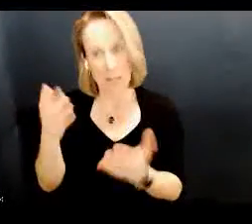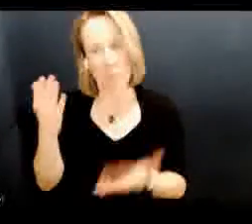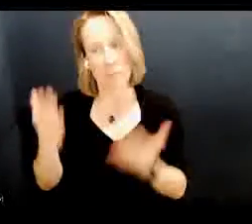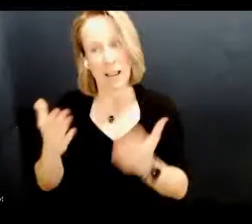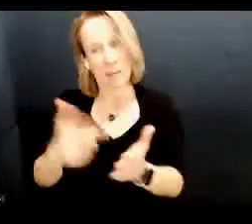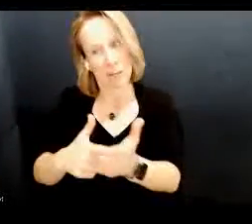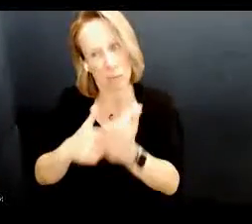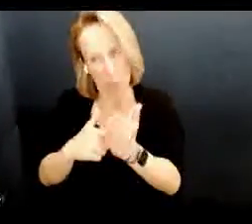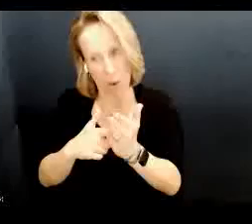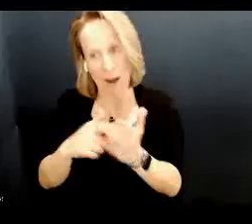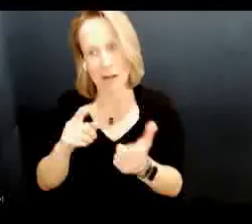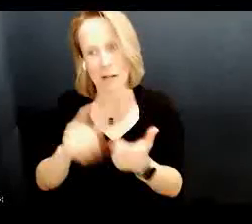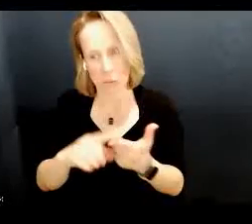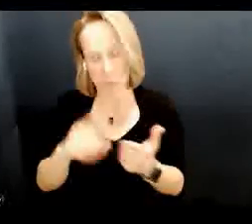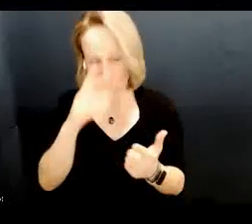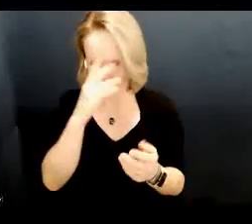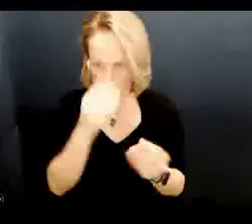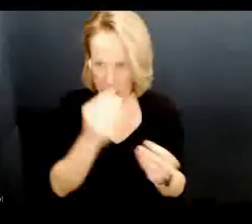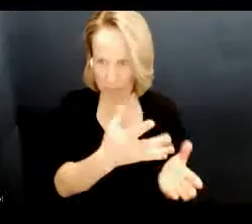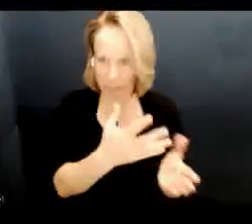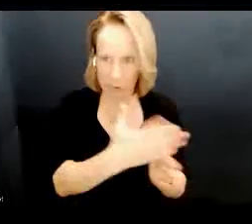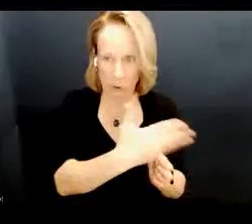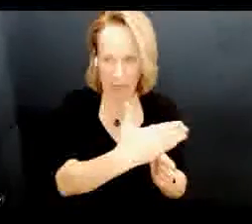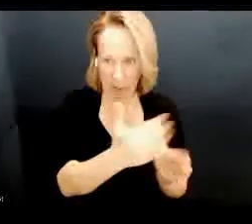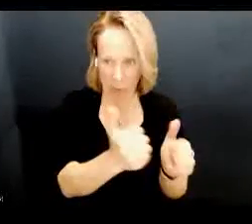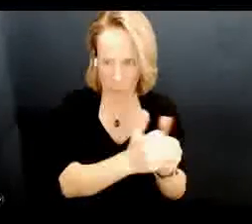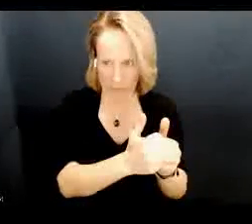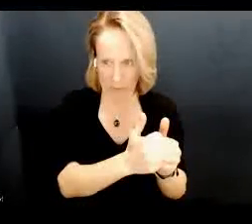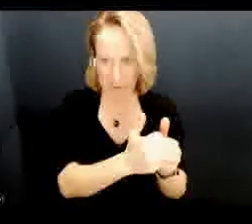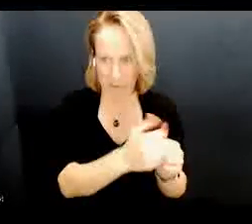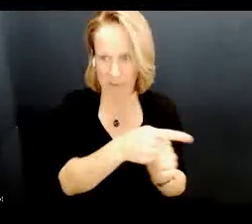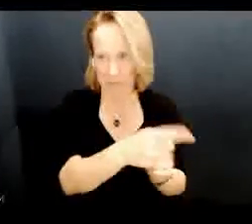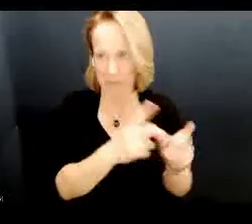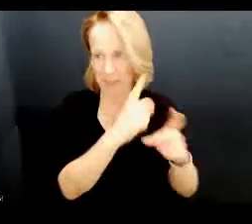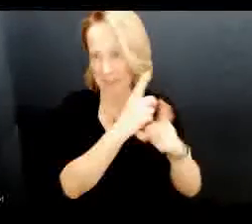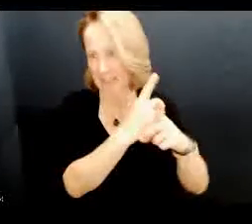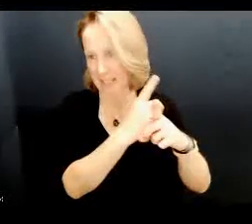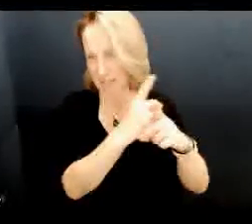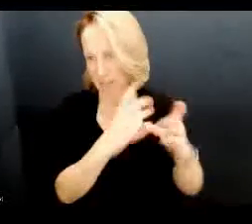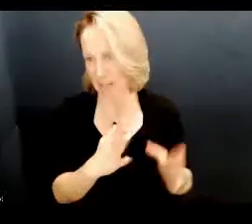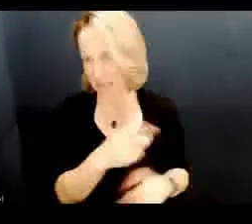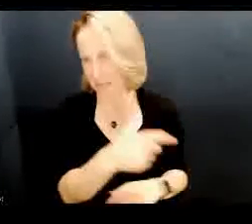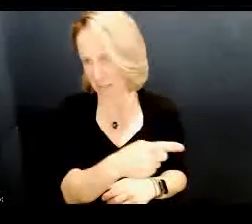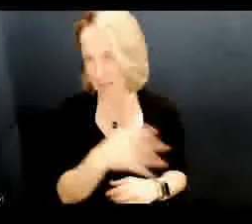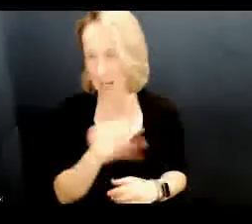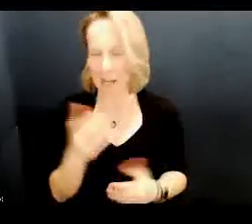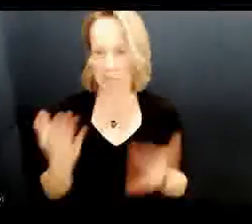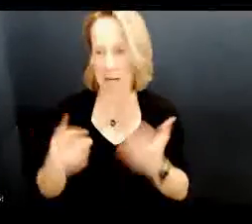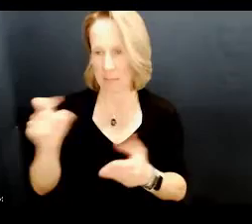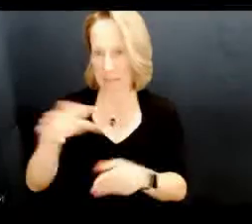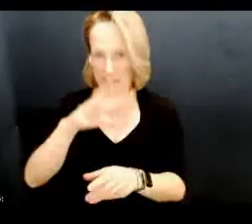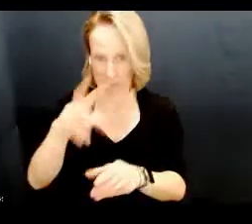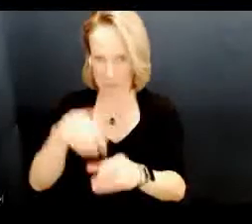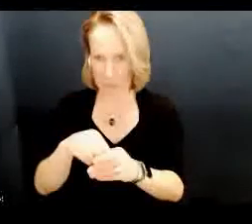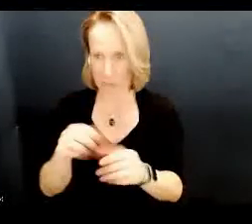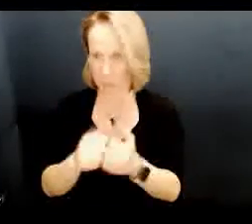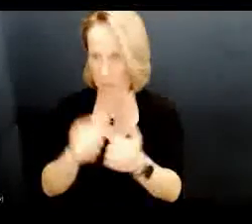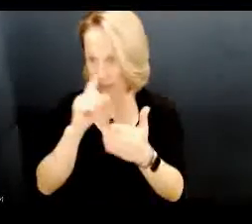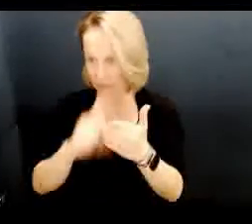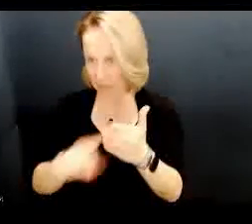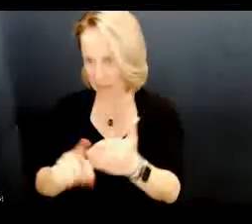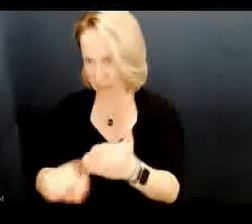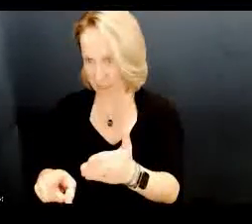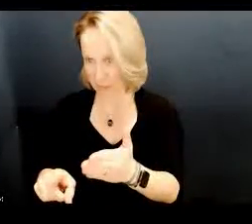defendant or the perpetrator, right? And that might need to be added to the investigation. And so we want to make sure